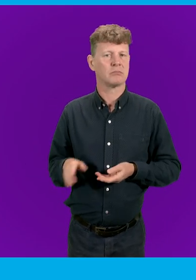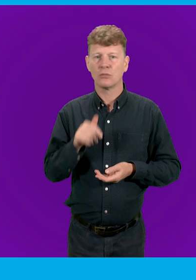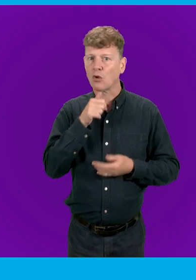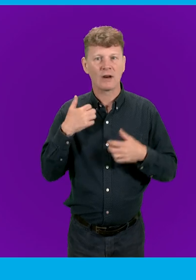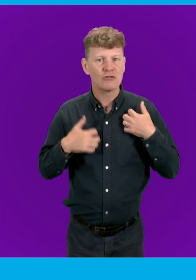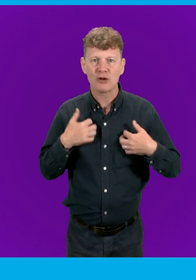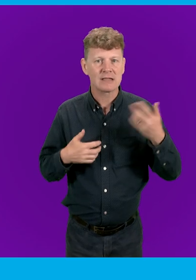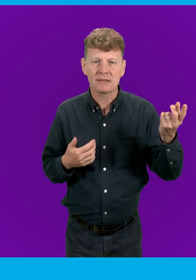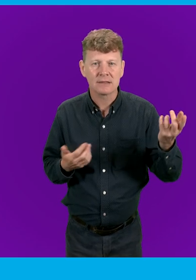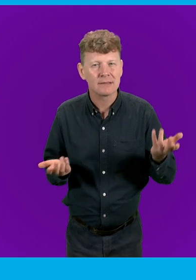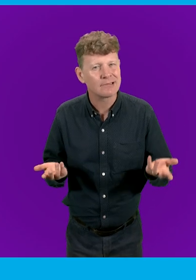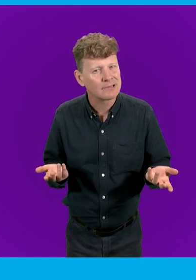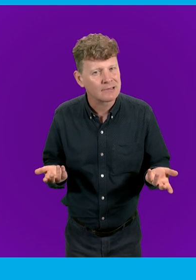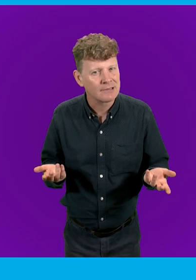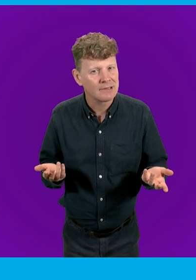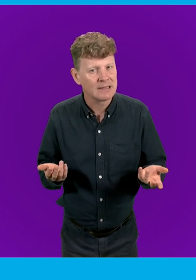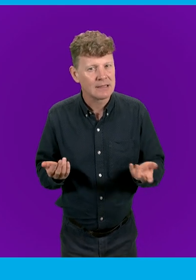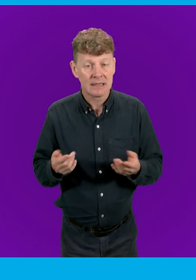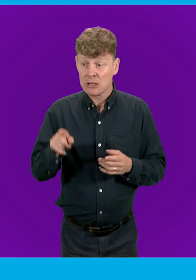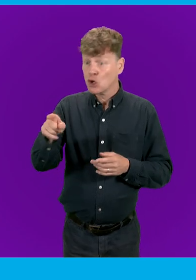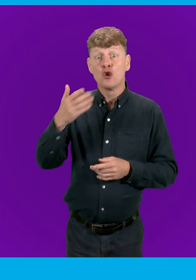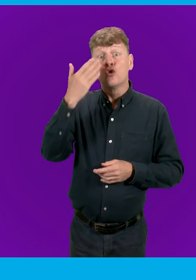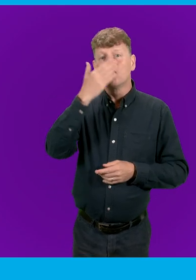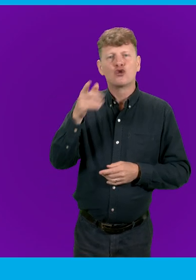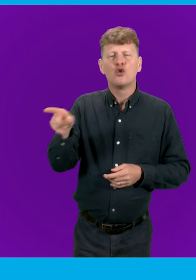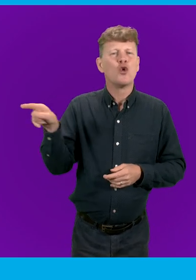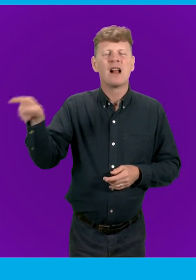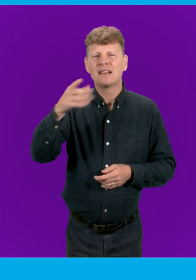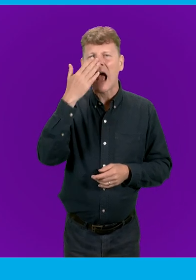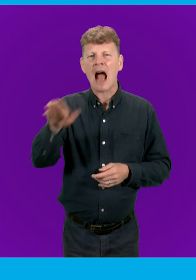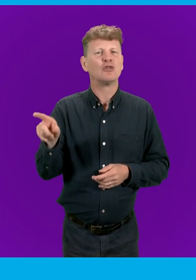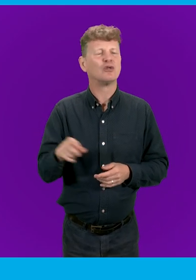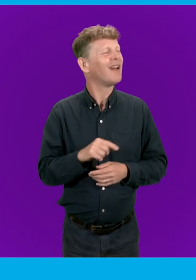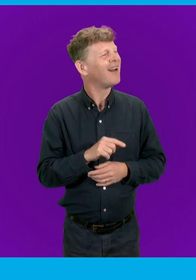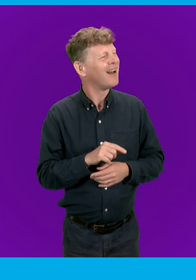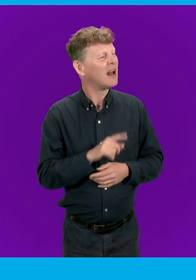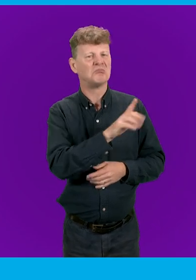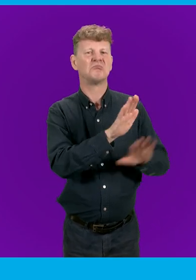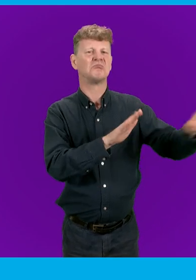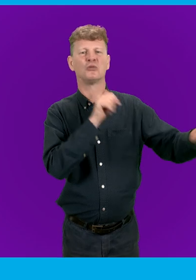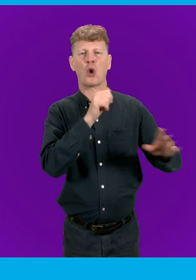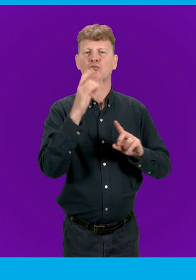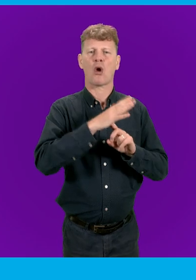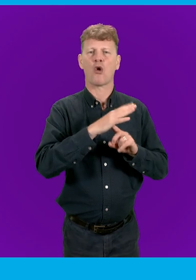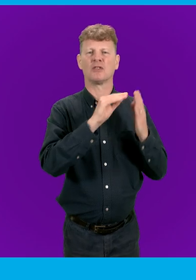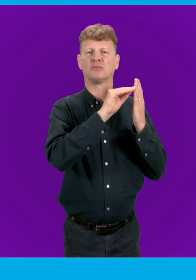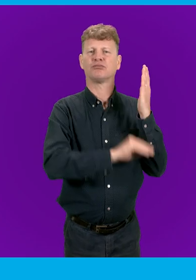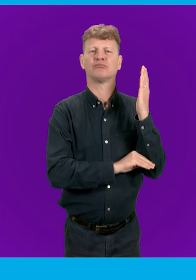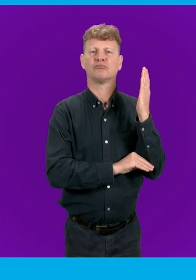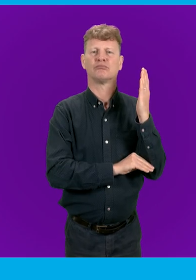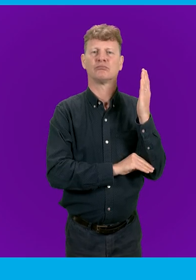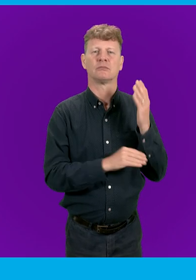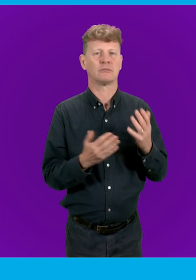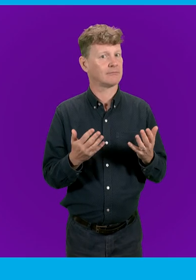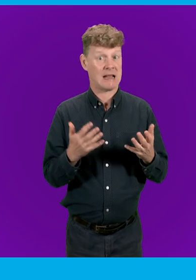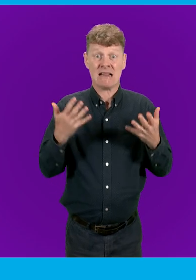and also it was hard for to tell schools. Schools said, yeah, can see this, but it's not our main priority. That has